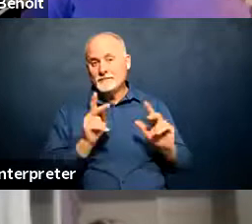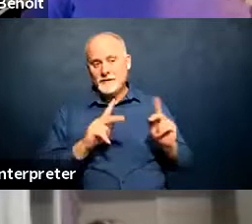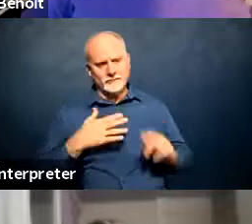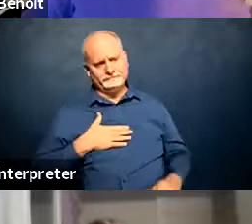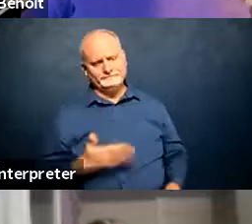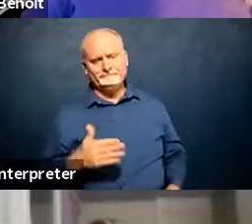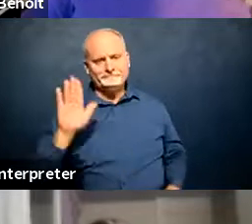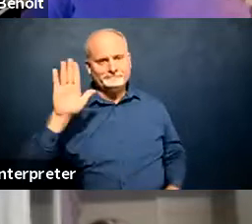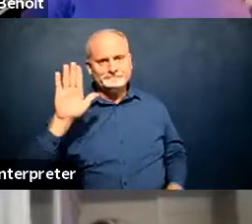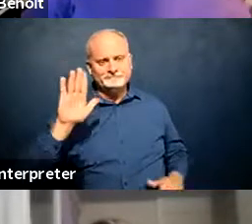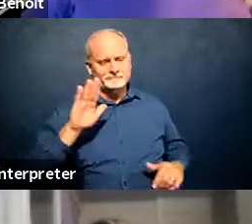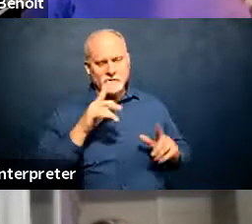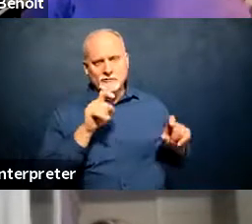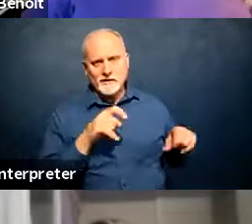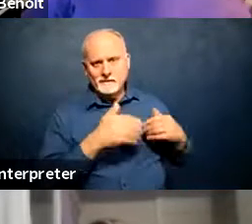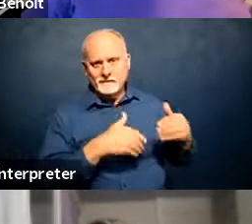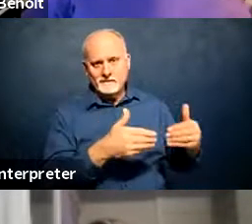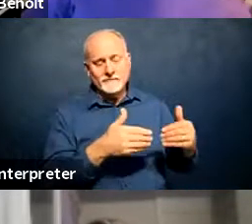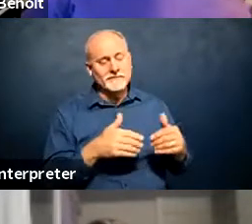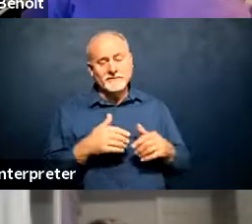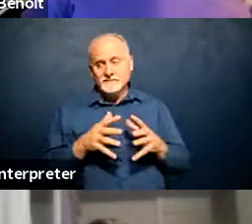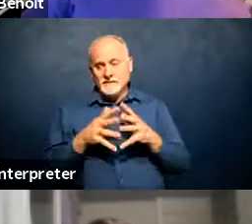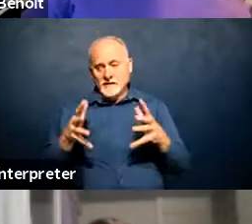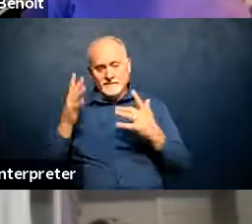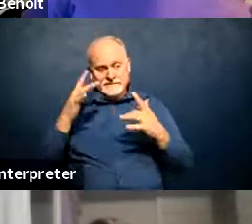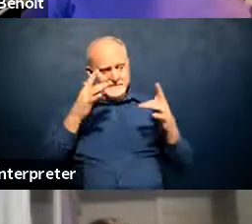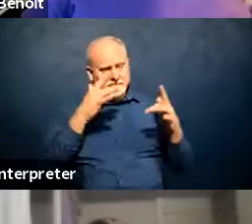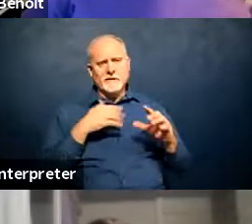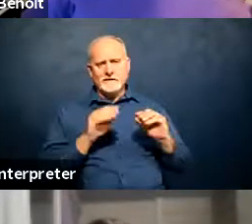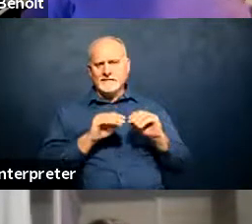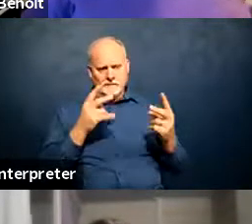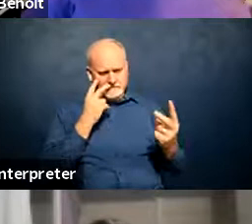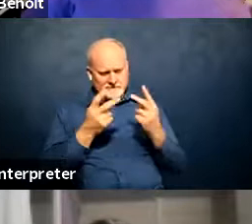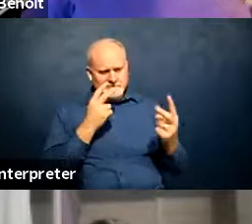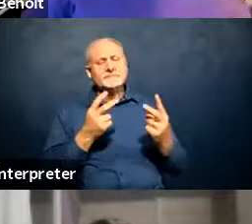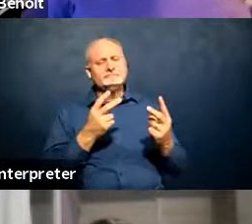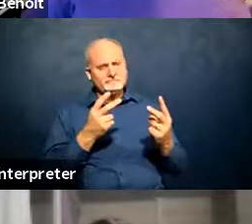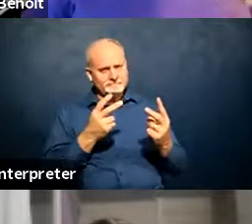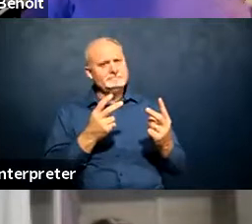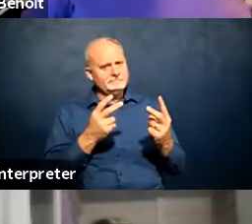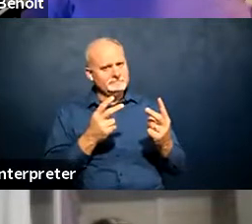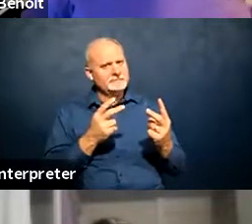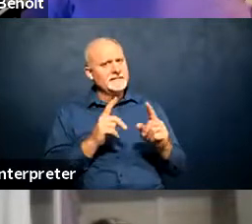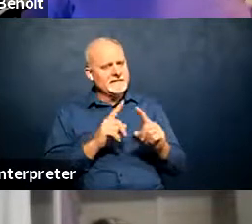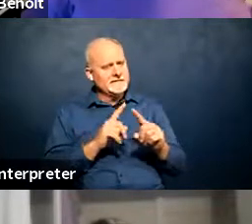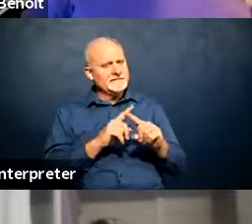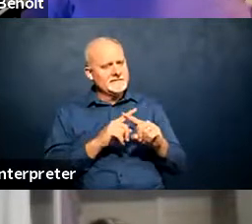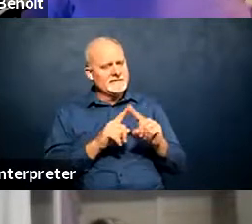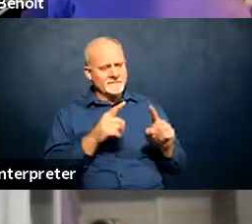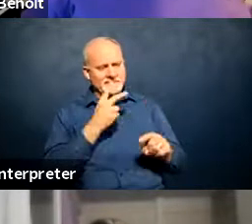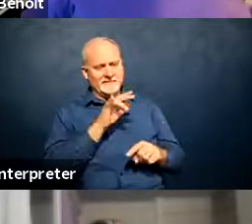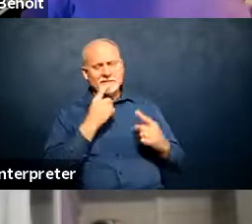there was so much infectivity going on, we were able to clearly to see a signal and a difference in the effect of the